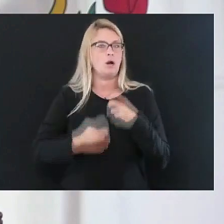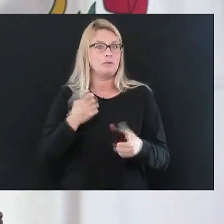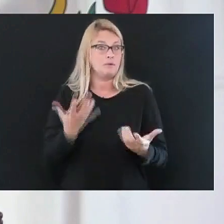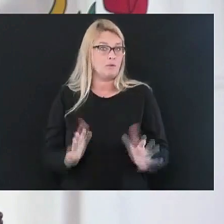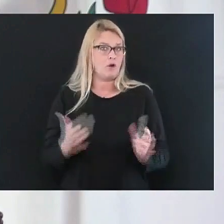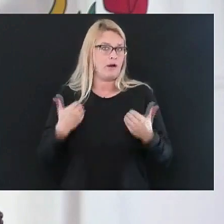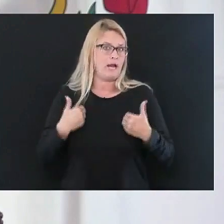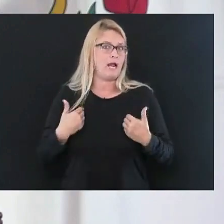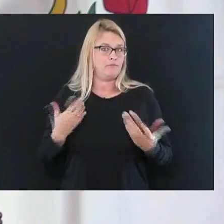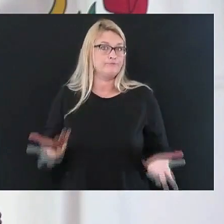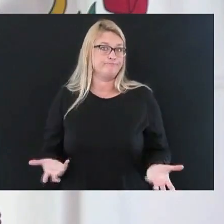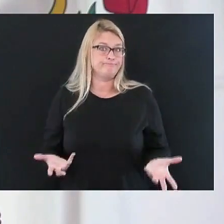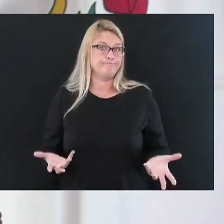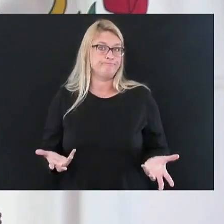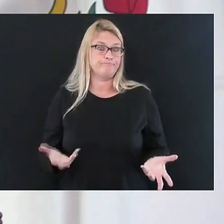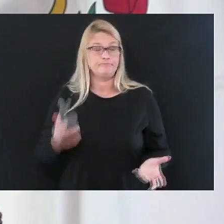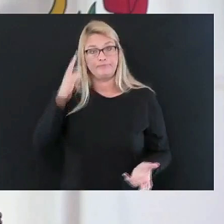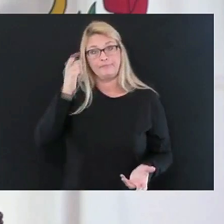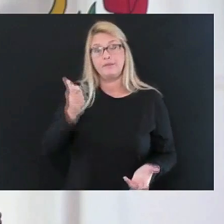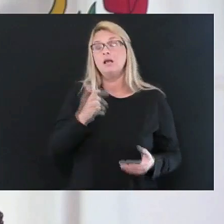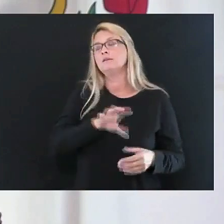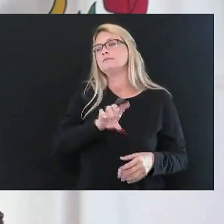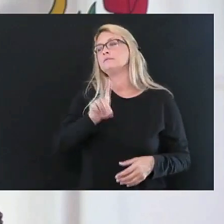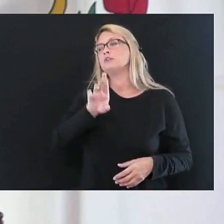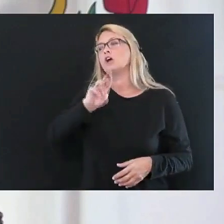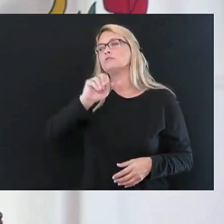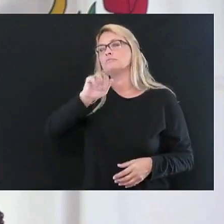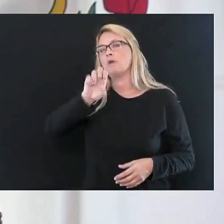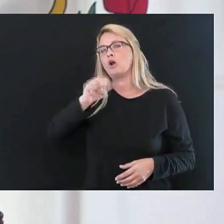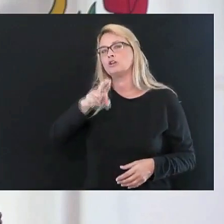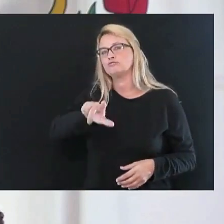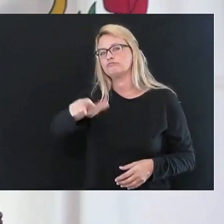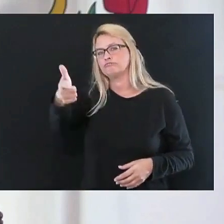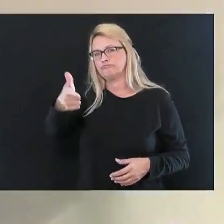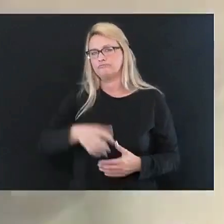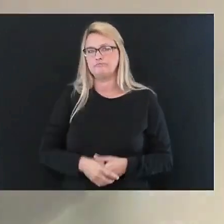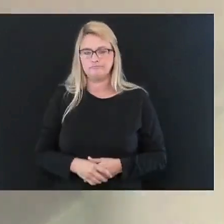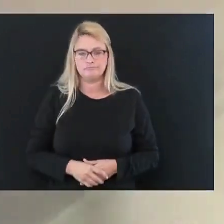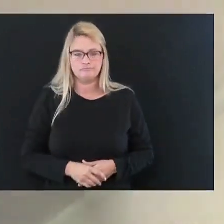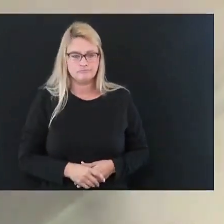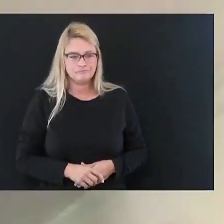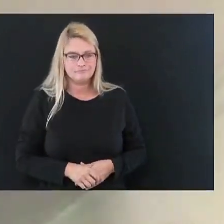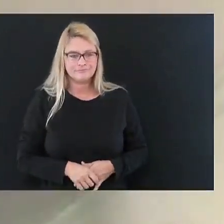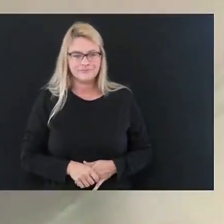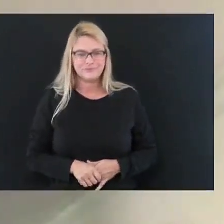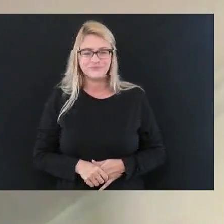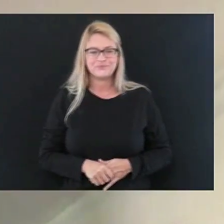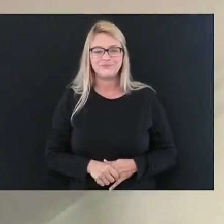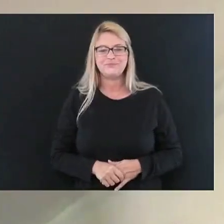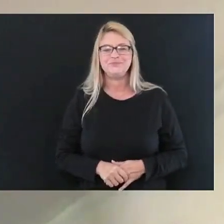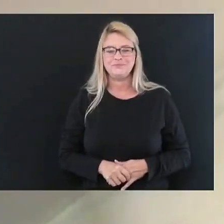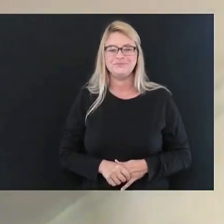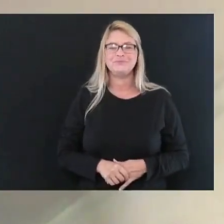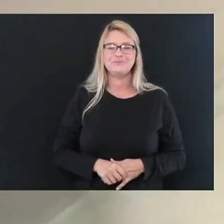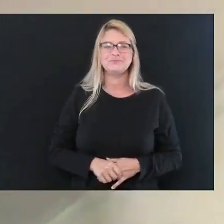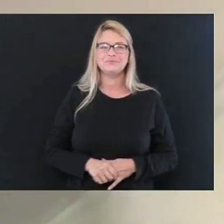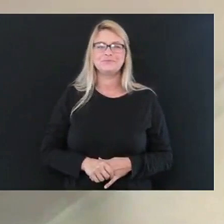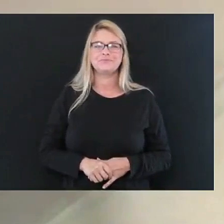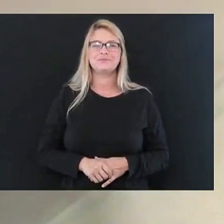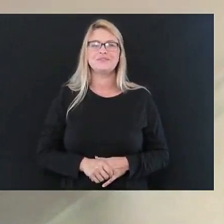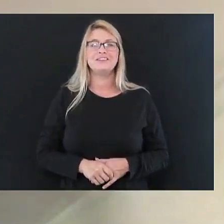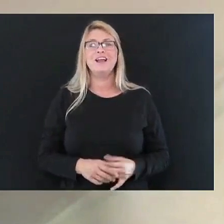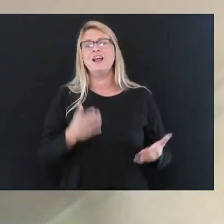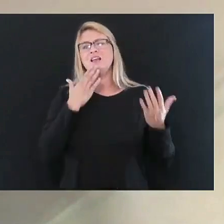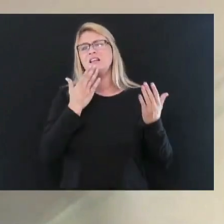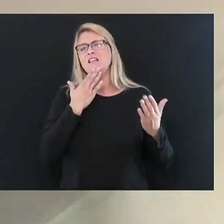have. So anyway, Dr. Marsh, talk, please. Well, thank you, Governor, and thank you, Stephen. And I think